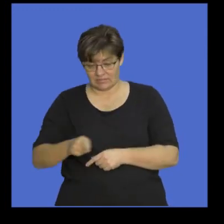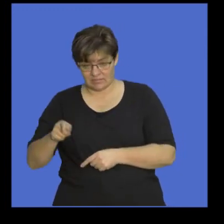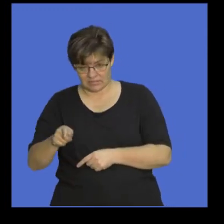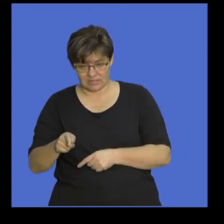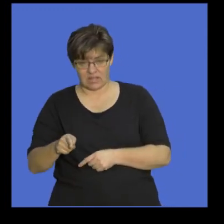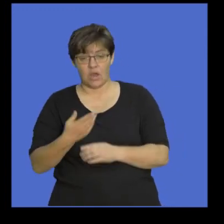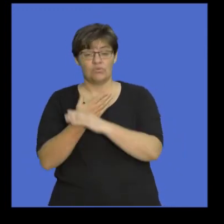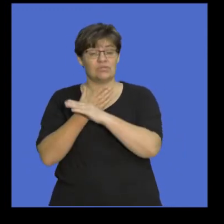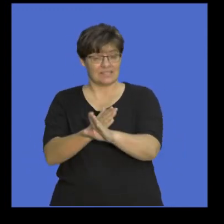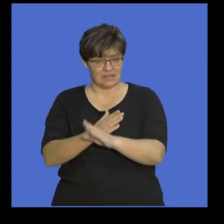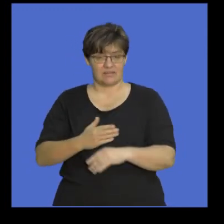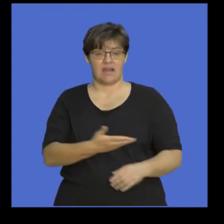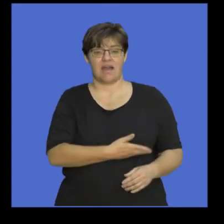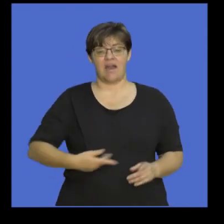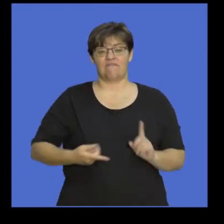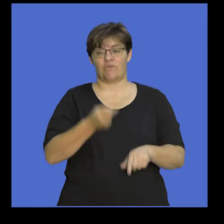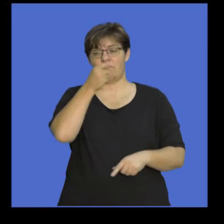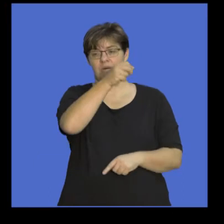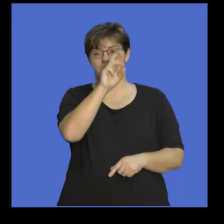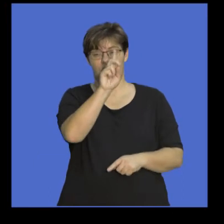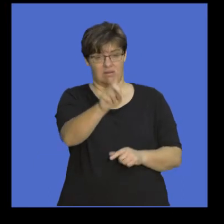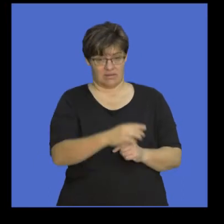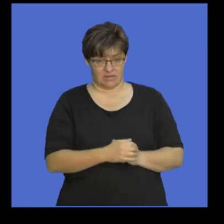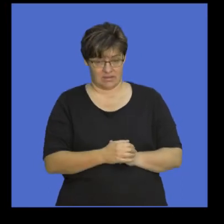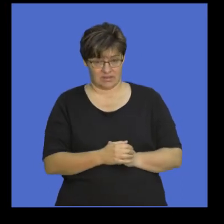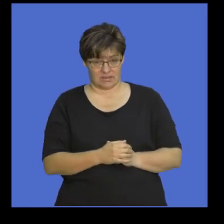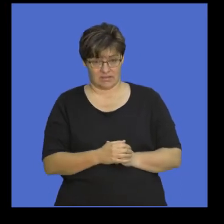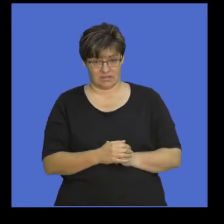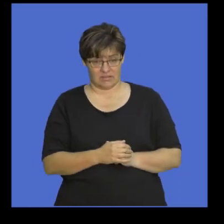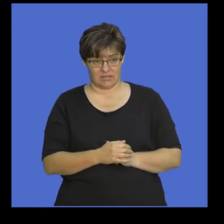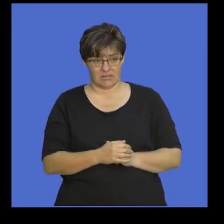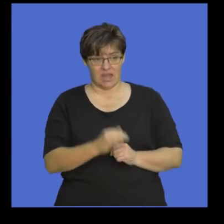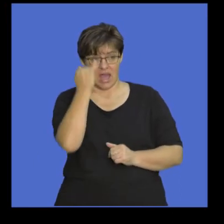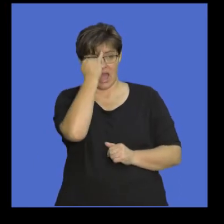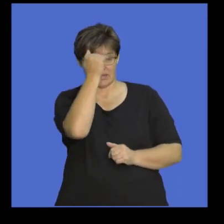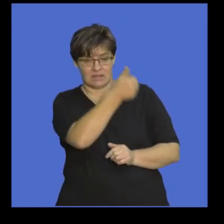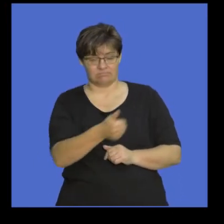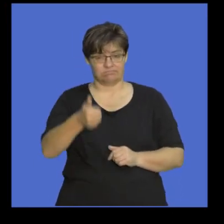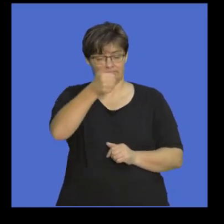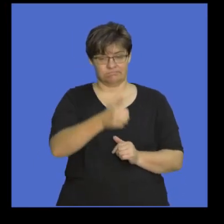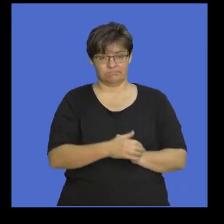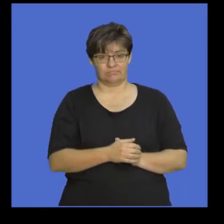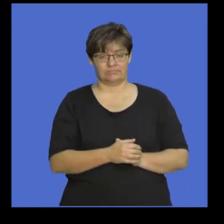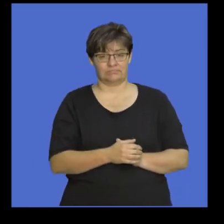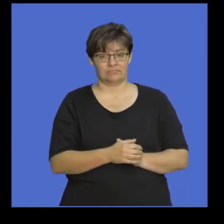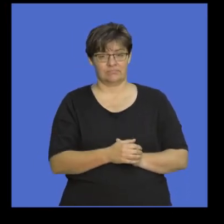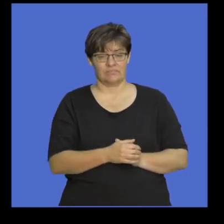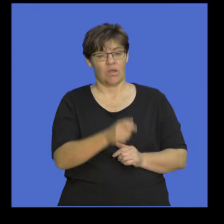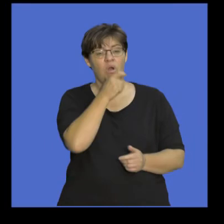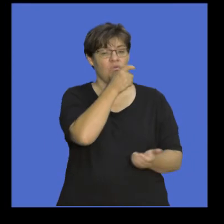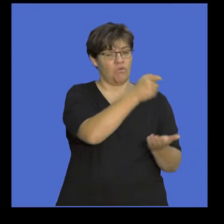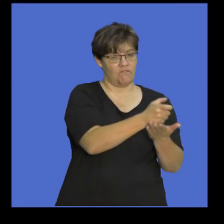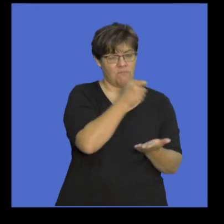okay? And then this was half the resistance of R1, okay? Okay, that's the main idea,